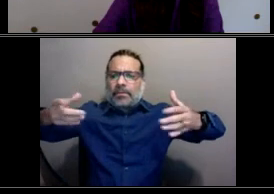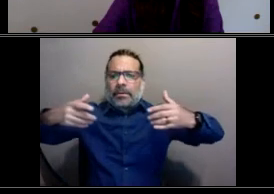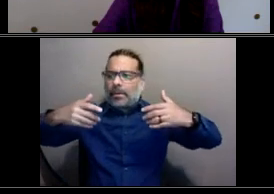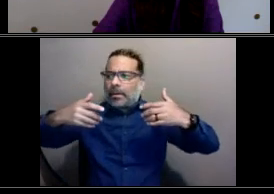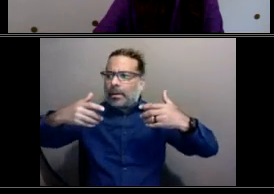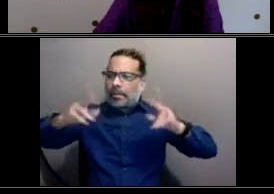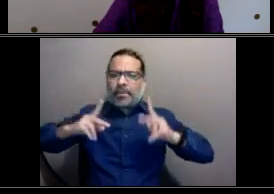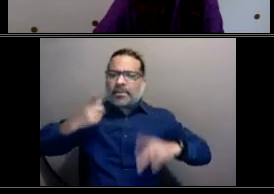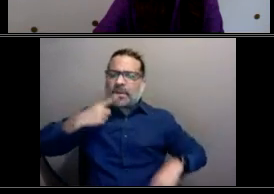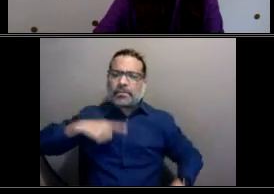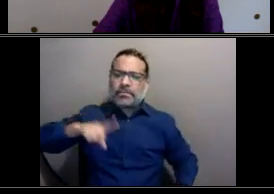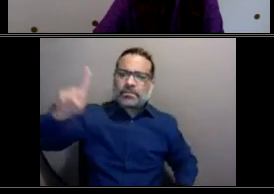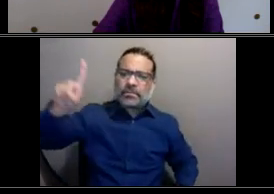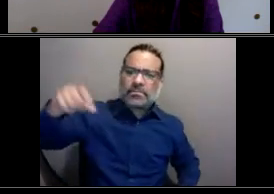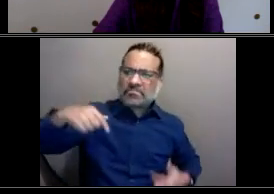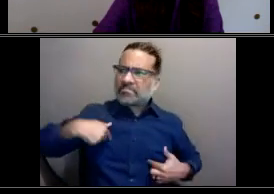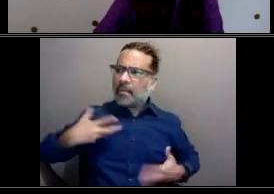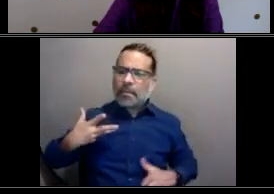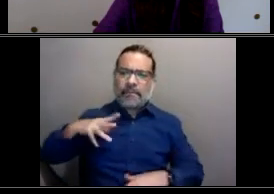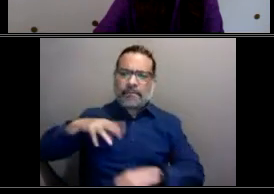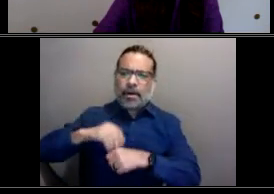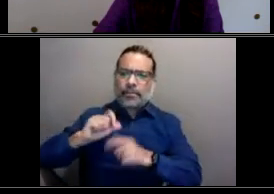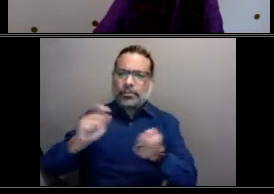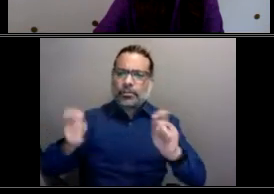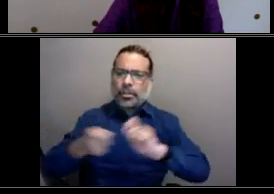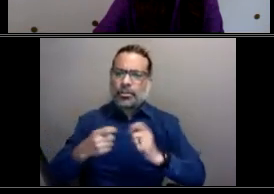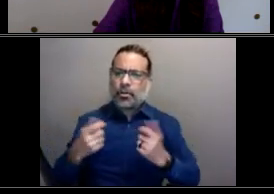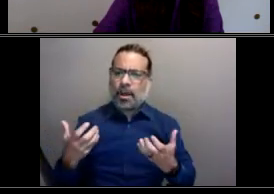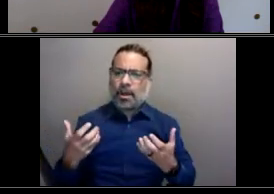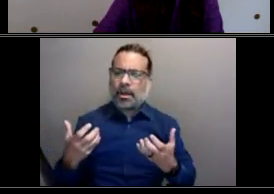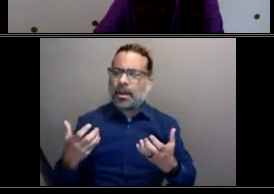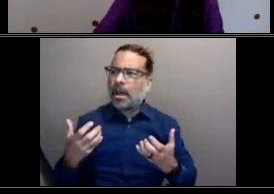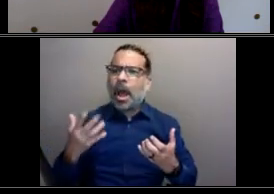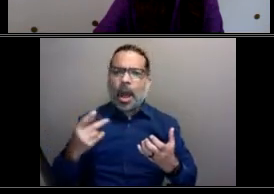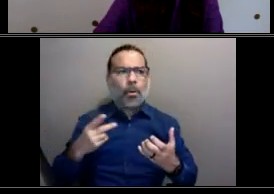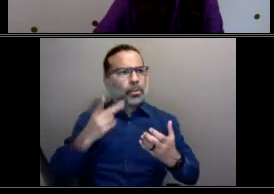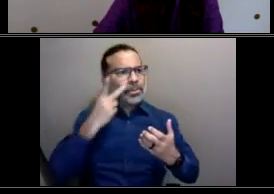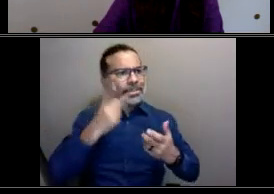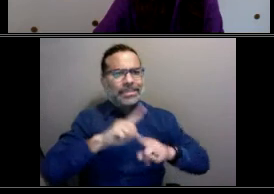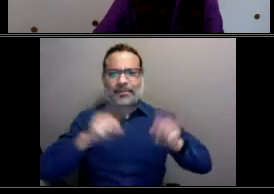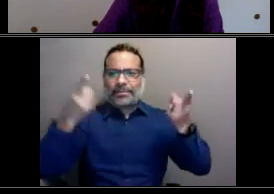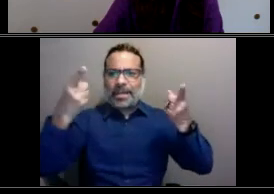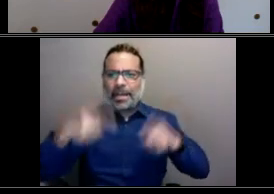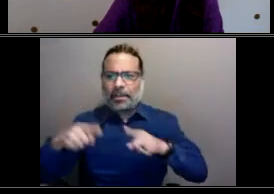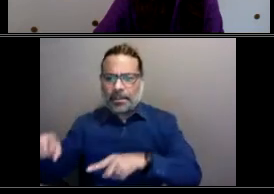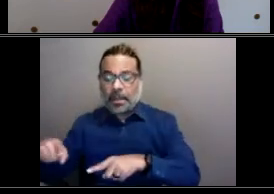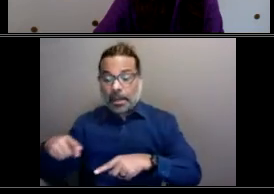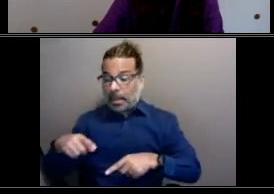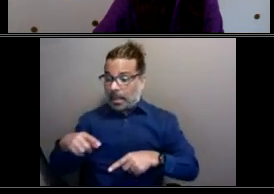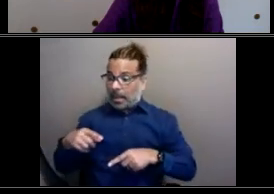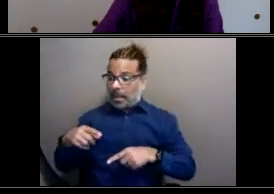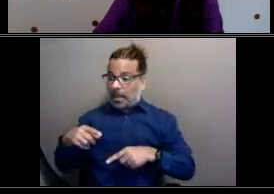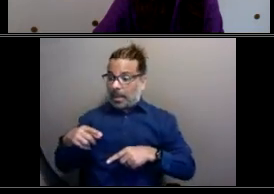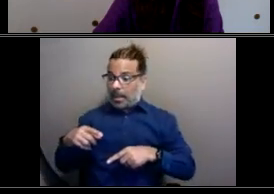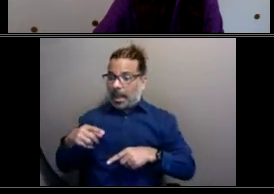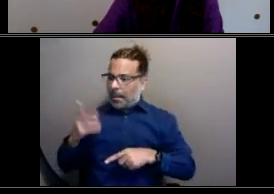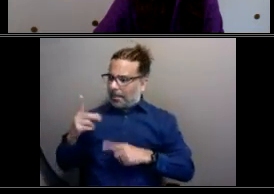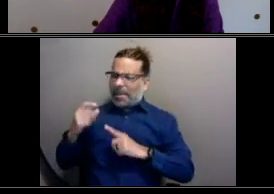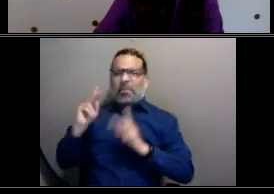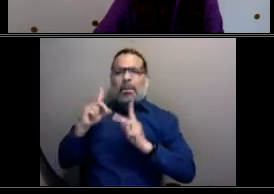are saying, you know what, I want to be part of the change. I want to make a difference. I get emails every day from people say, hey, I want to